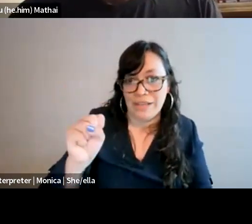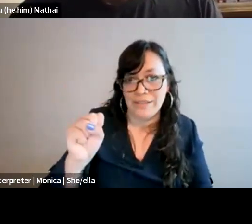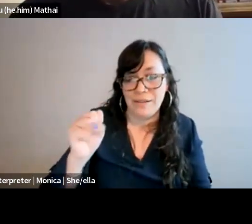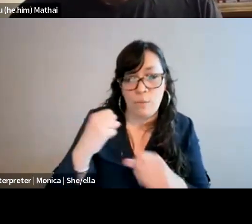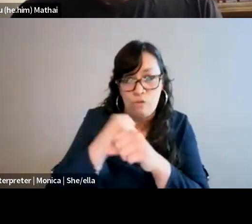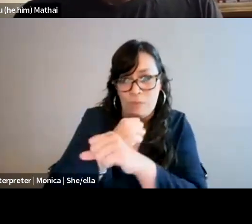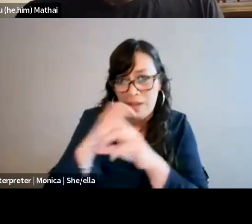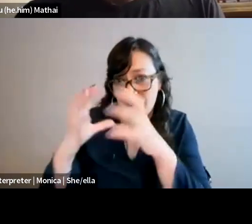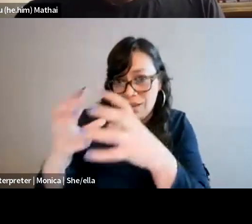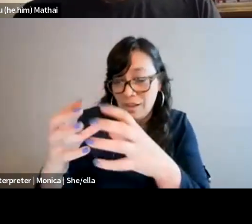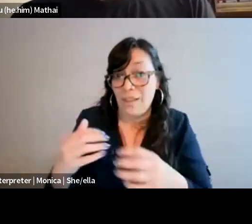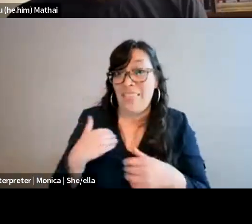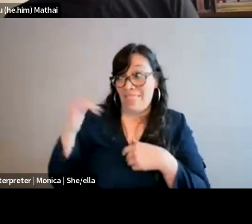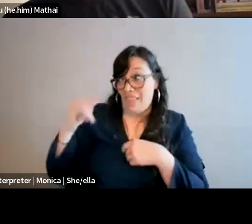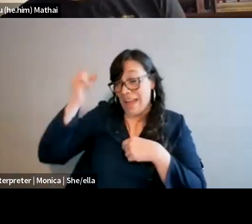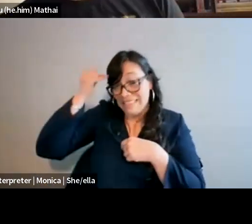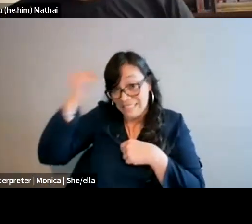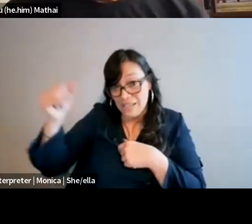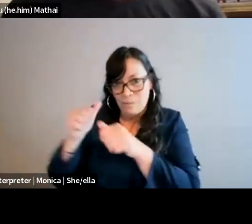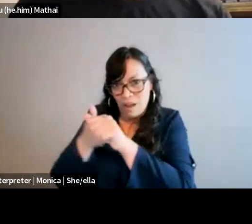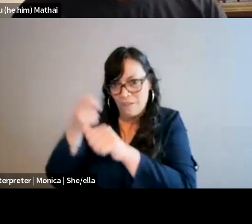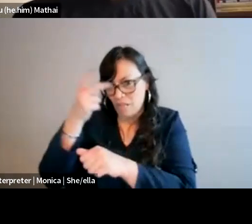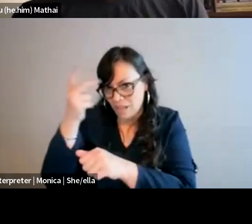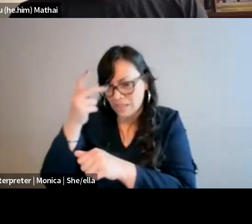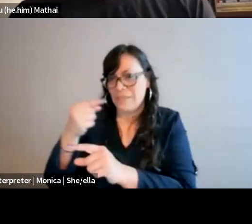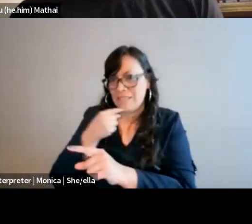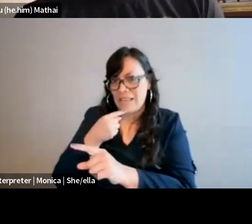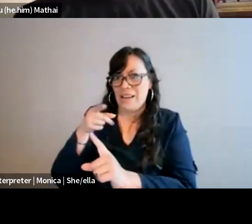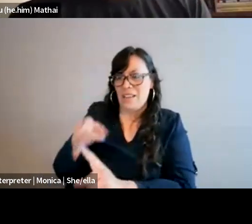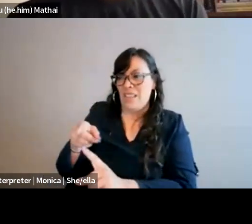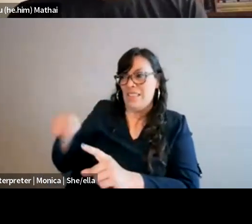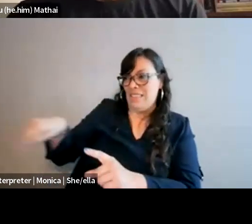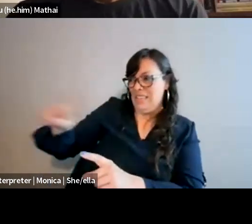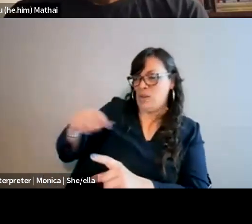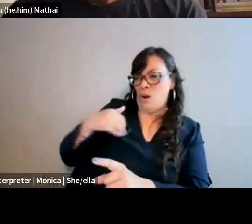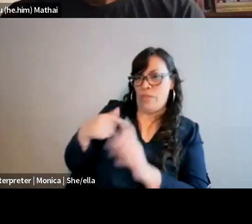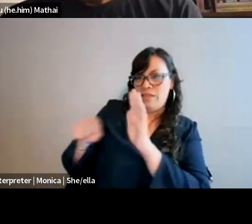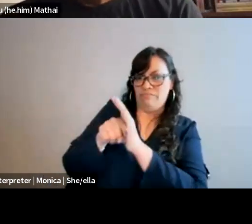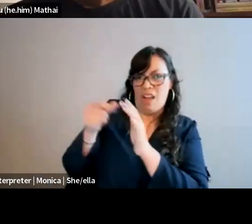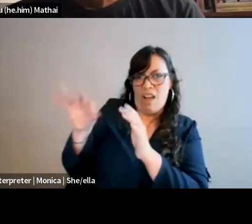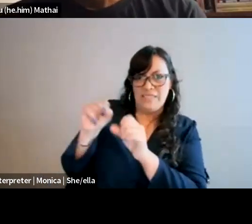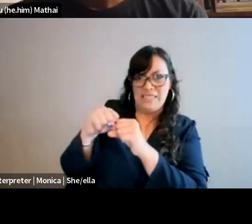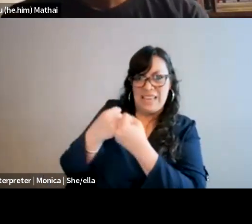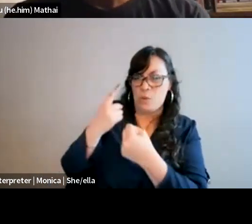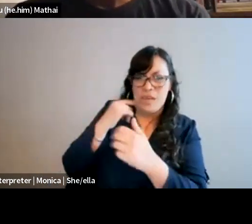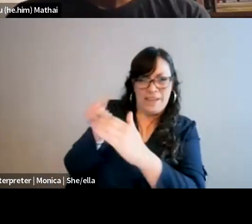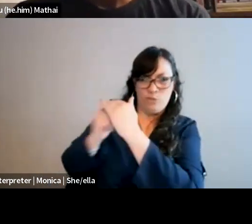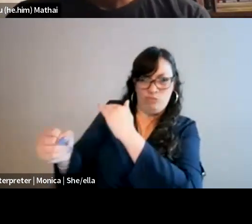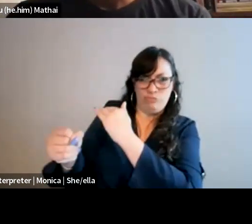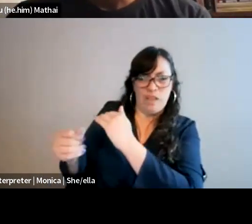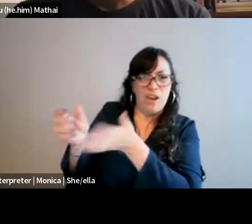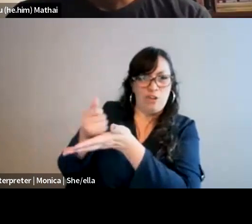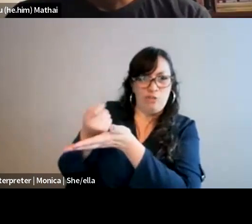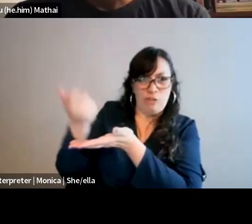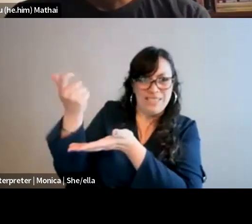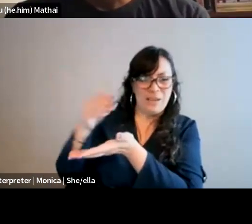those places. The eugenics movement was one of the things is these are the detritus of society and we had to put them somewhere so we could erase them